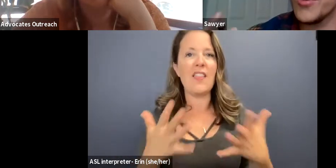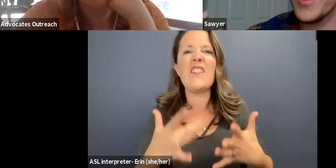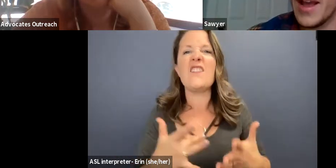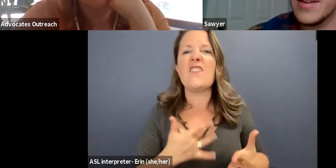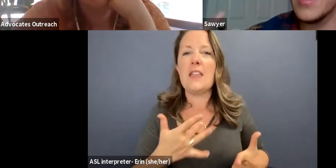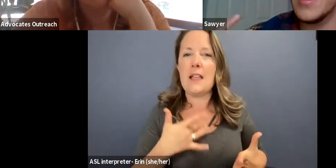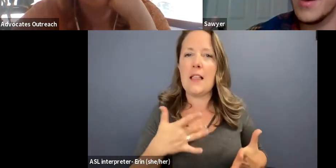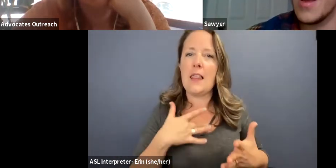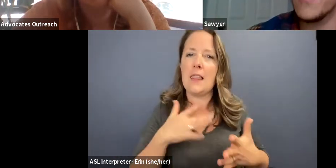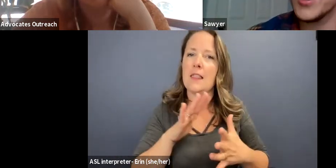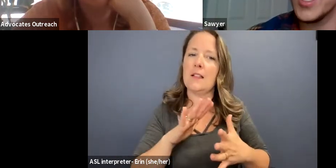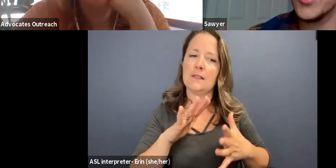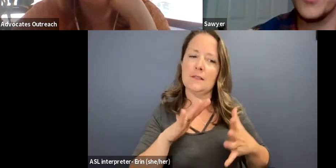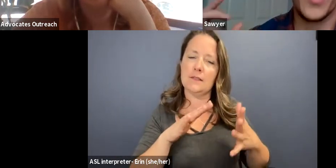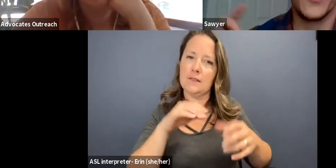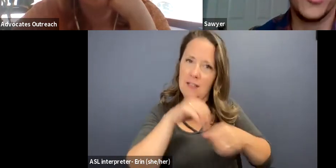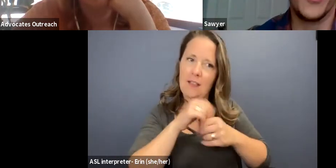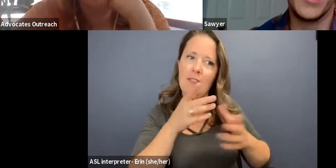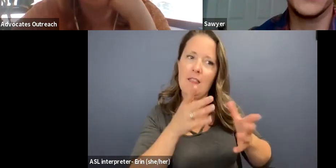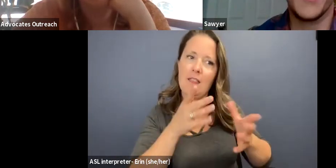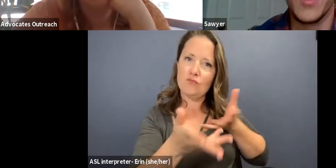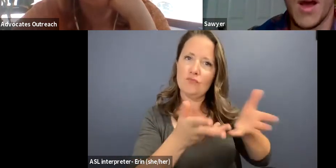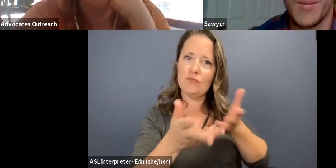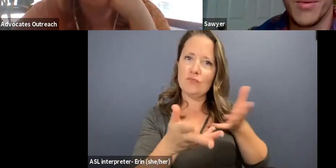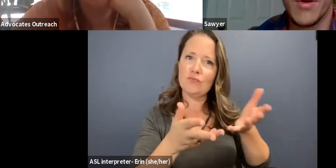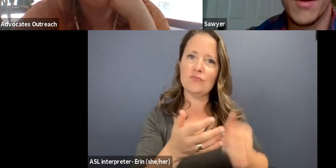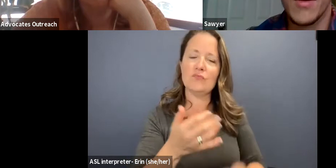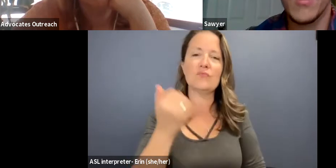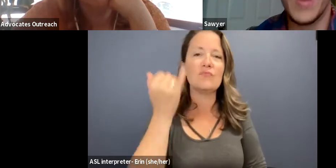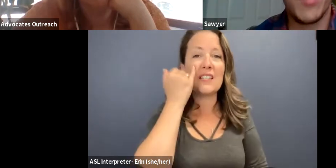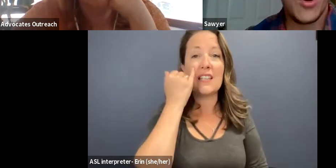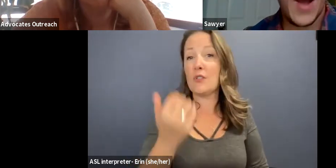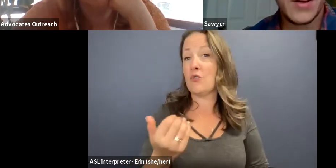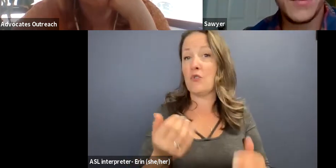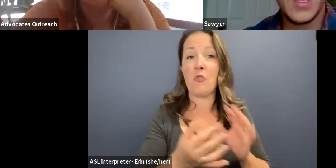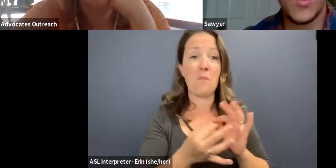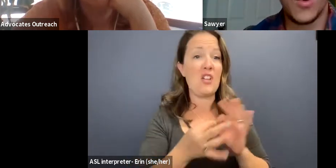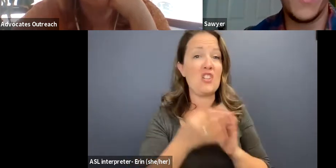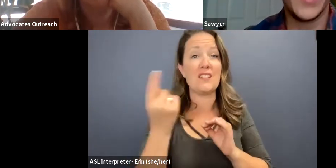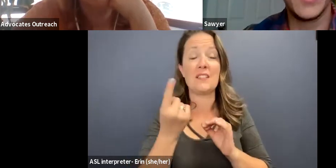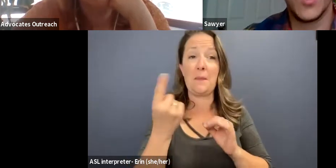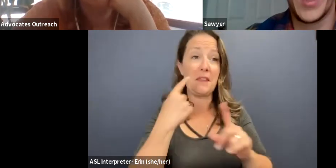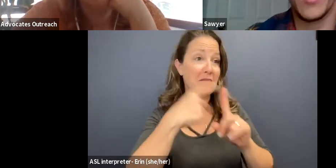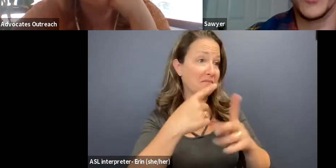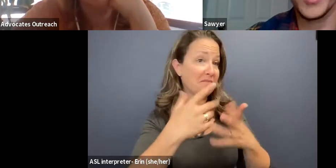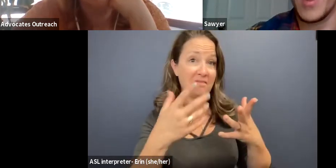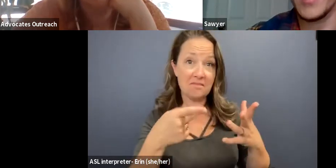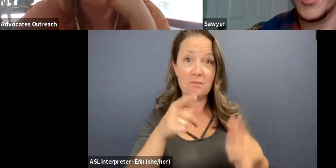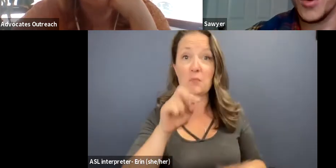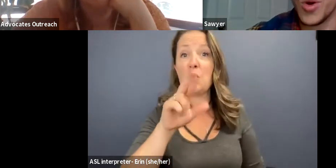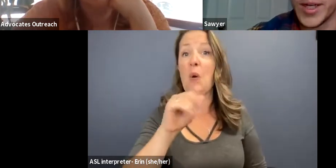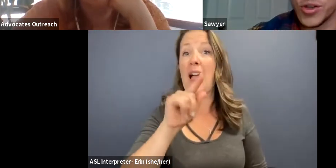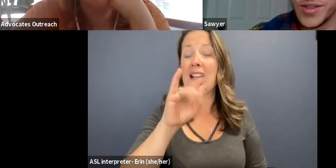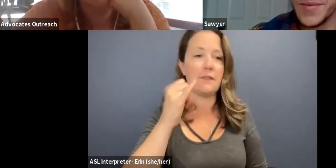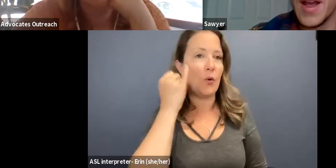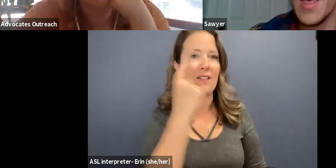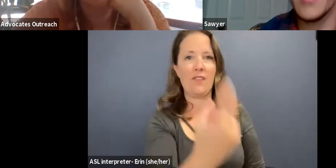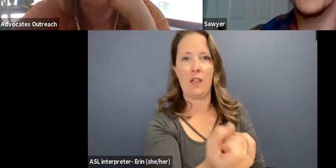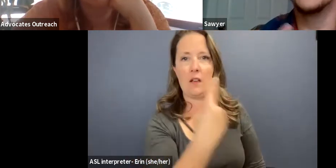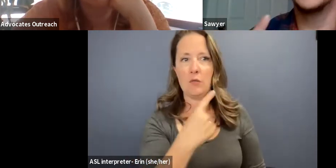Okay, good. Yeah, so this, you can just kind of scroll down and see what are the typical behaviors for these age